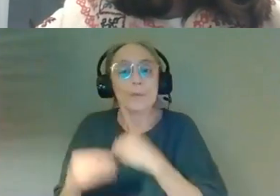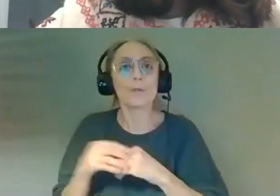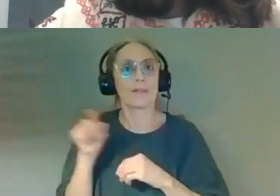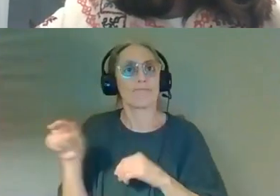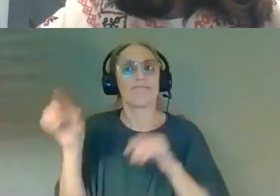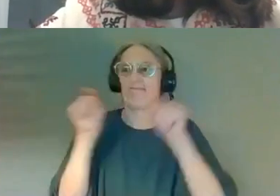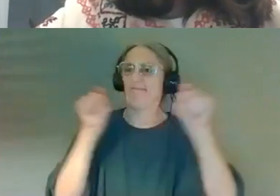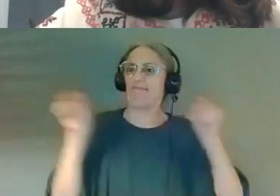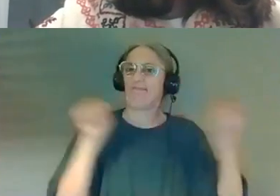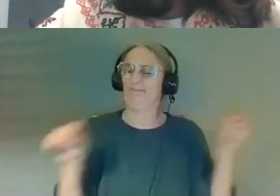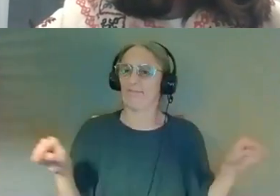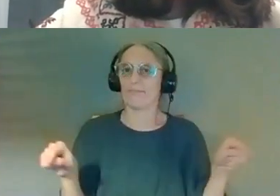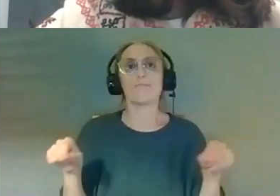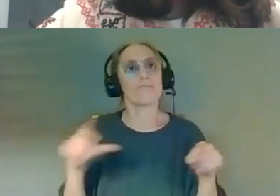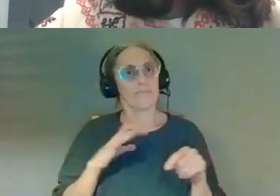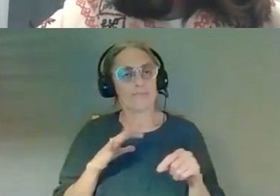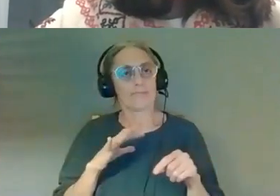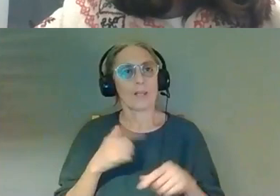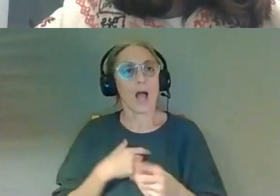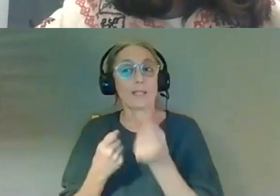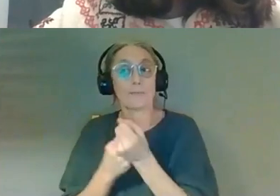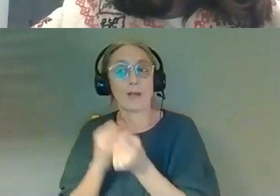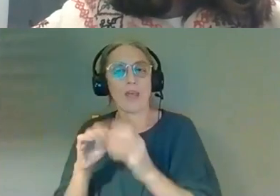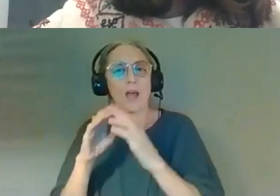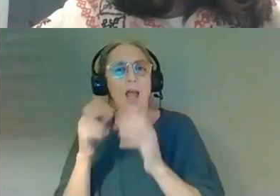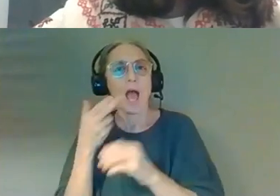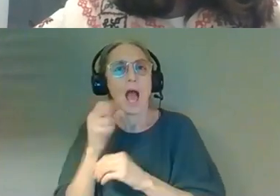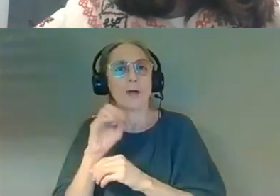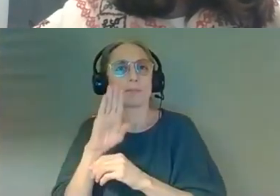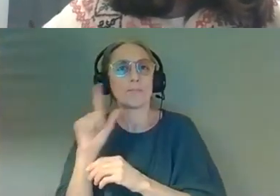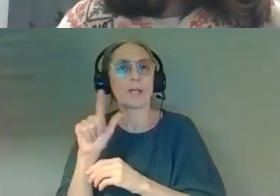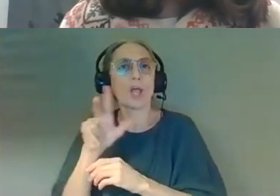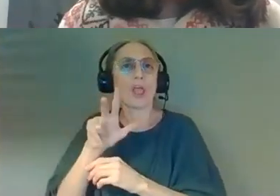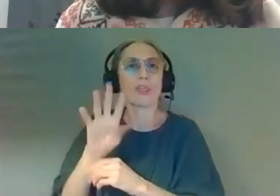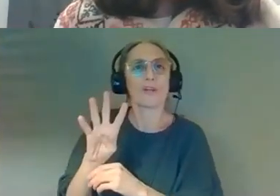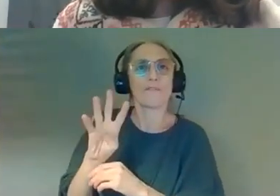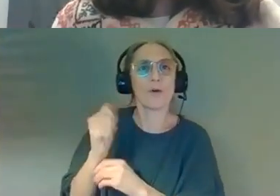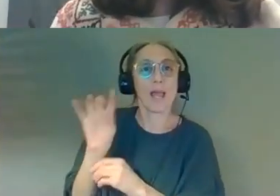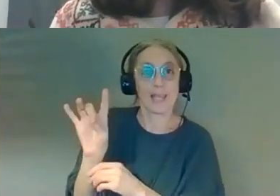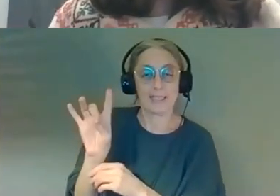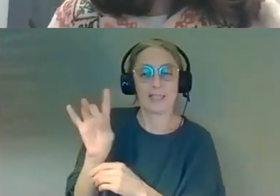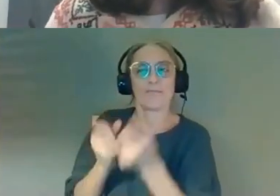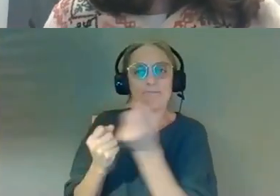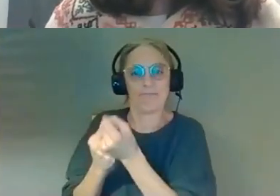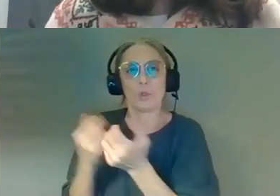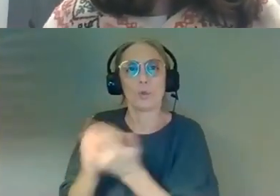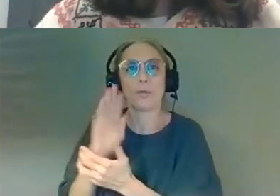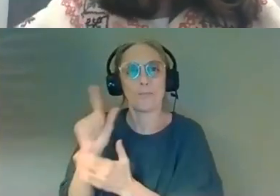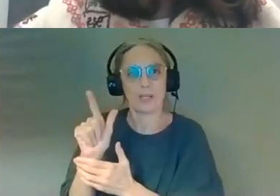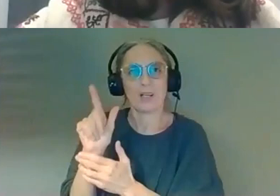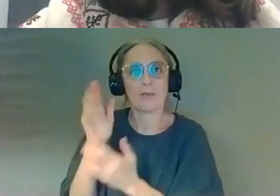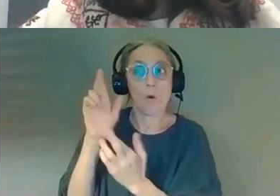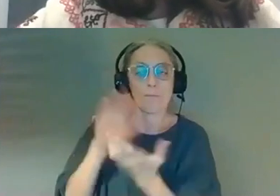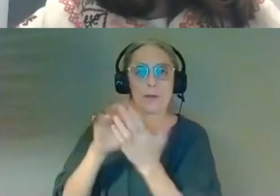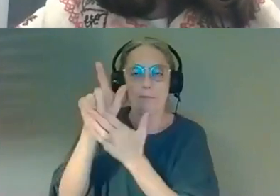bill, which was House Bill 3418. And then there was another piece of legislation, House Bill